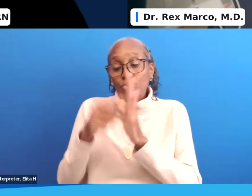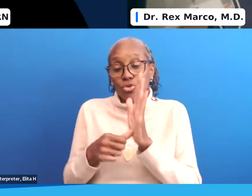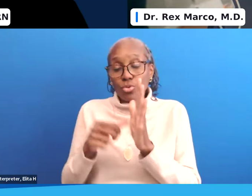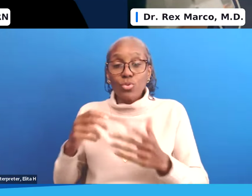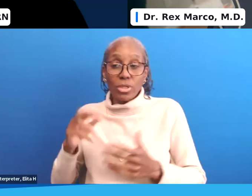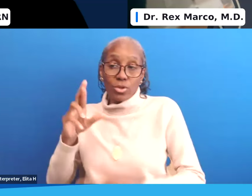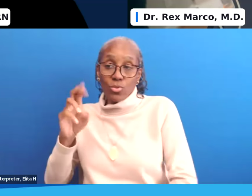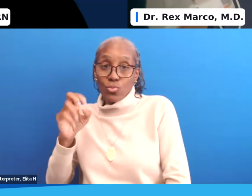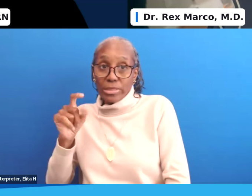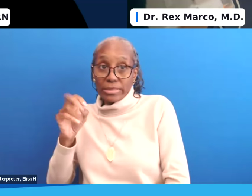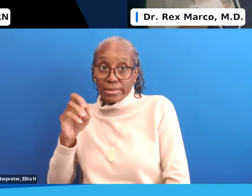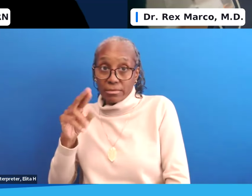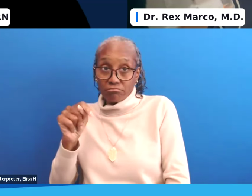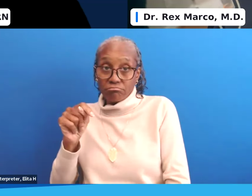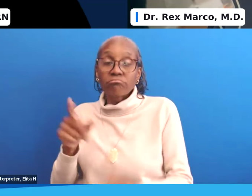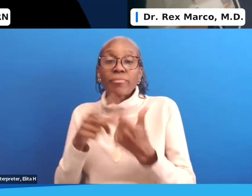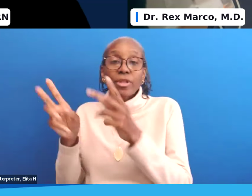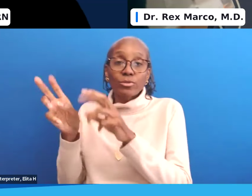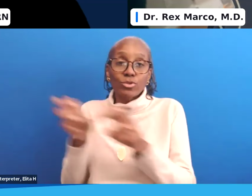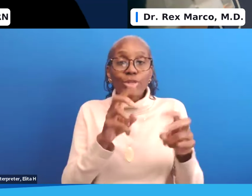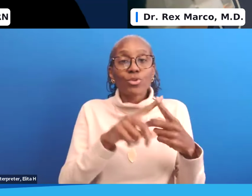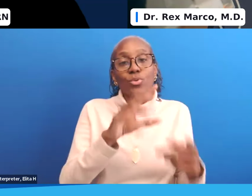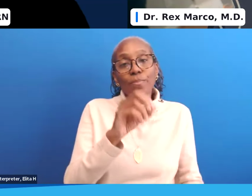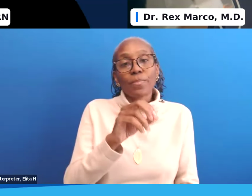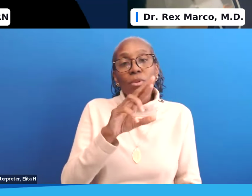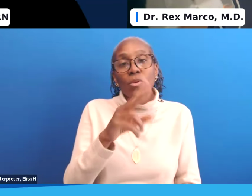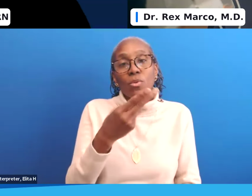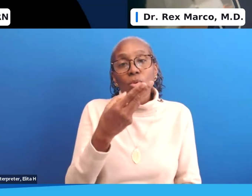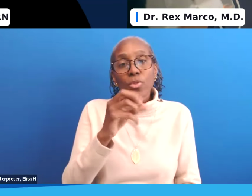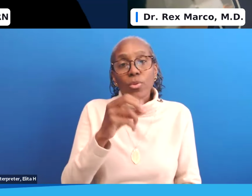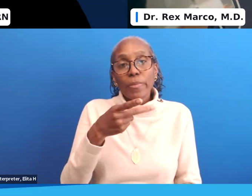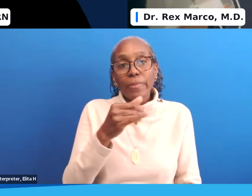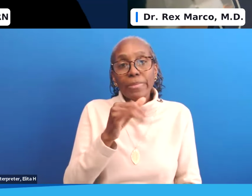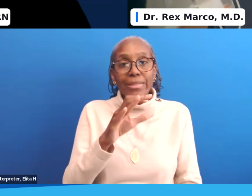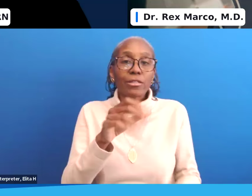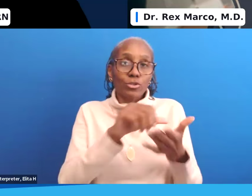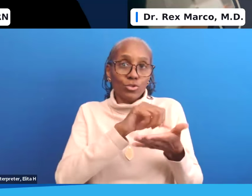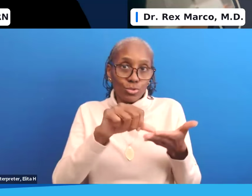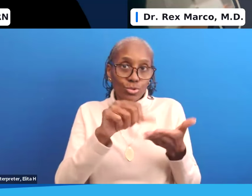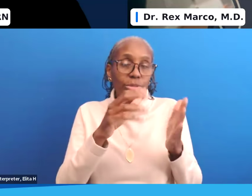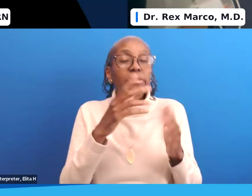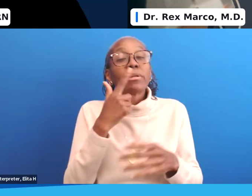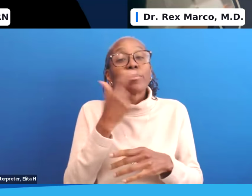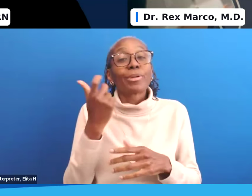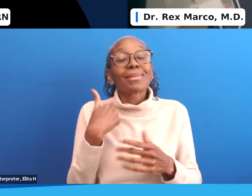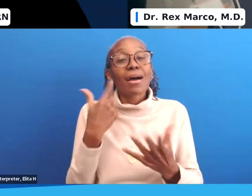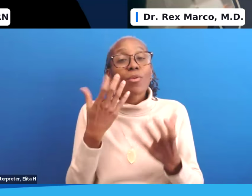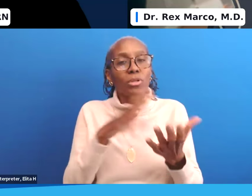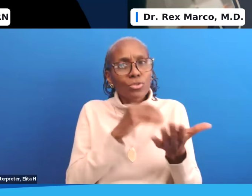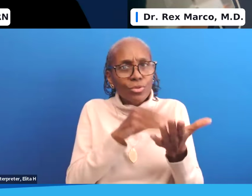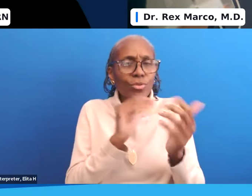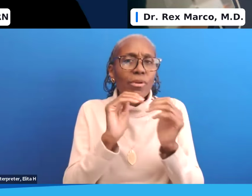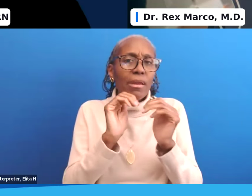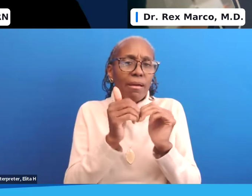I changed to orthopedic surgery because I wanted to learn how